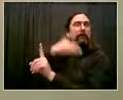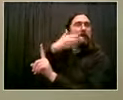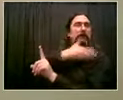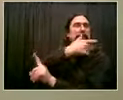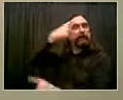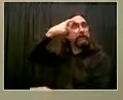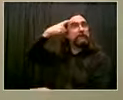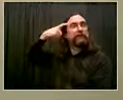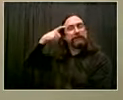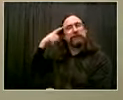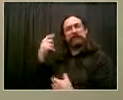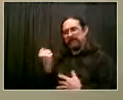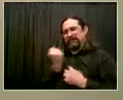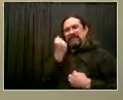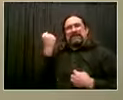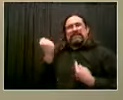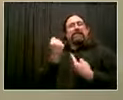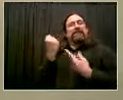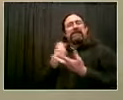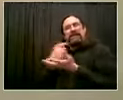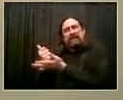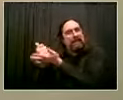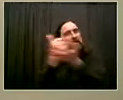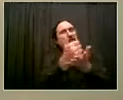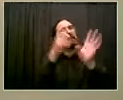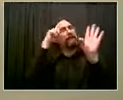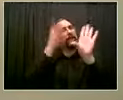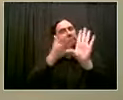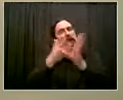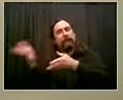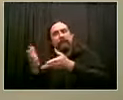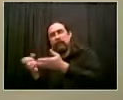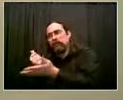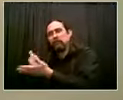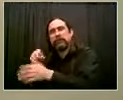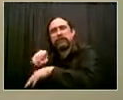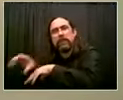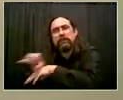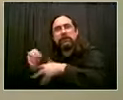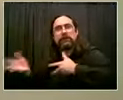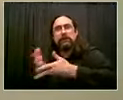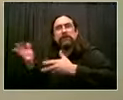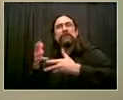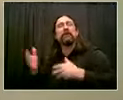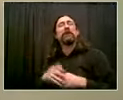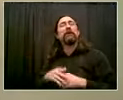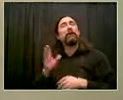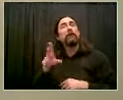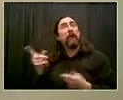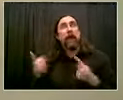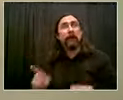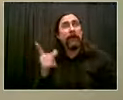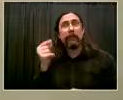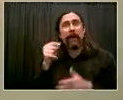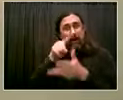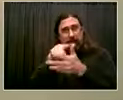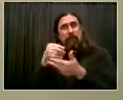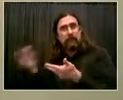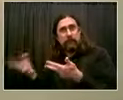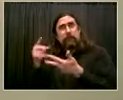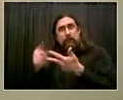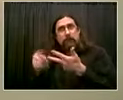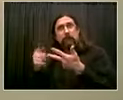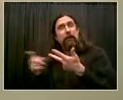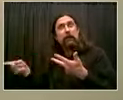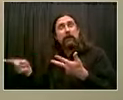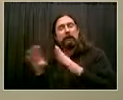an aberration. He's the norm. We can do this for everyone. But I think putting the resources where we need them, continuing to do this work,